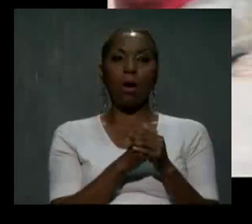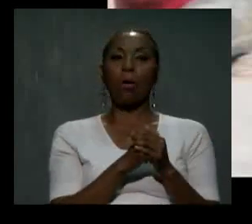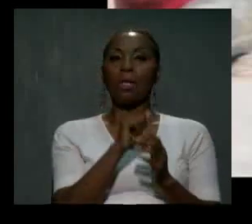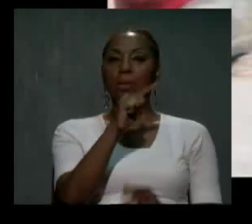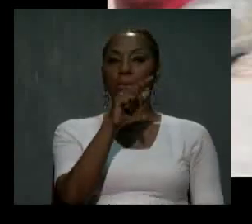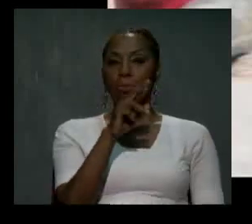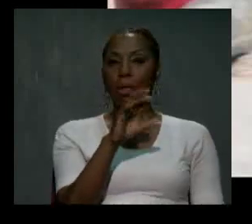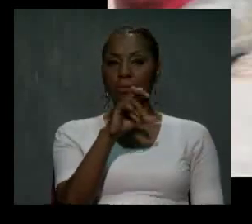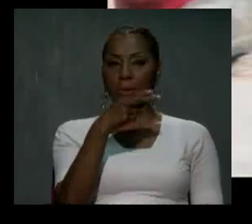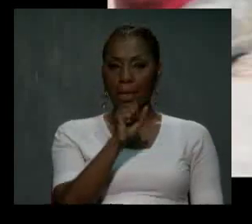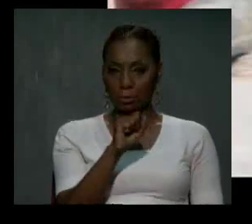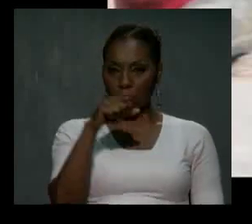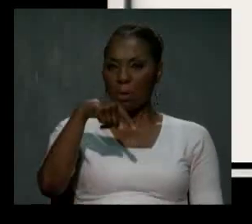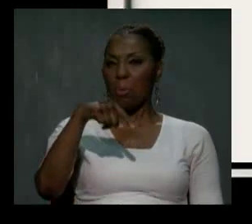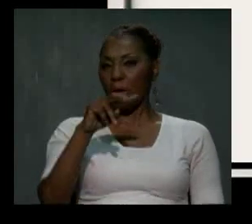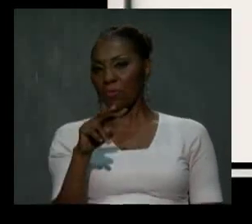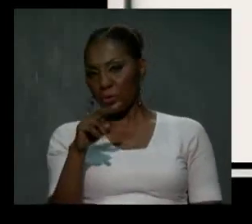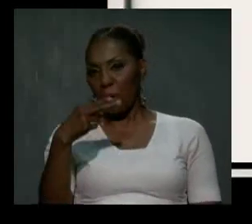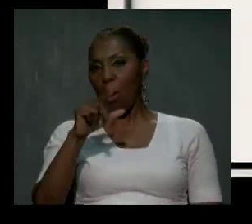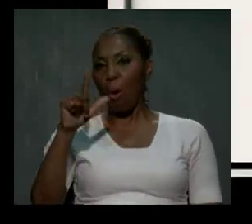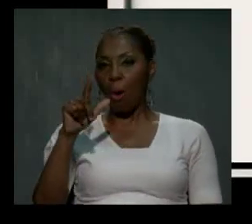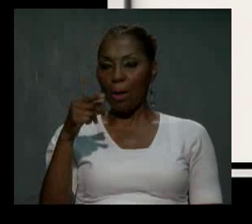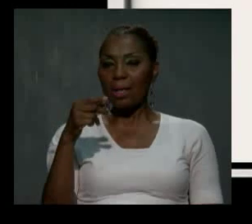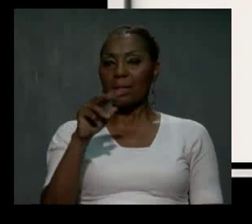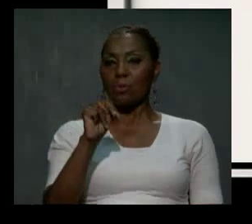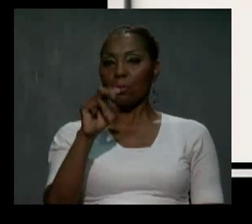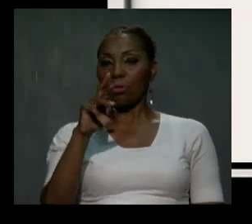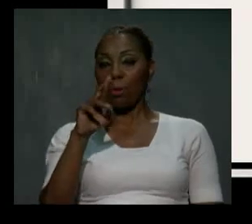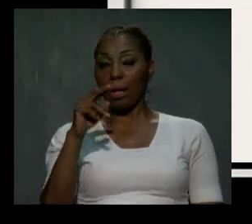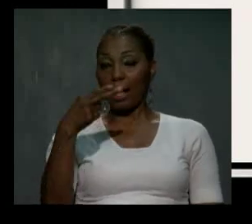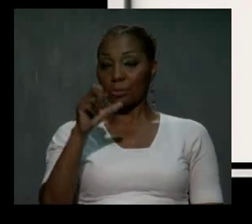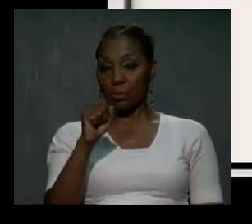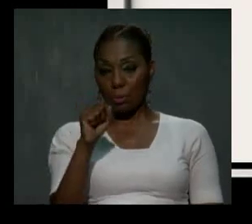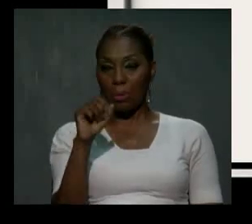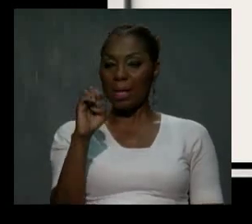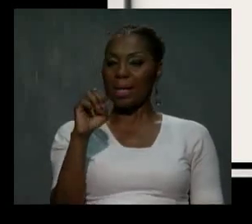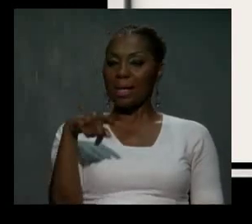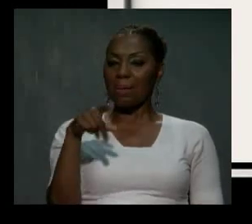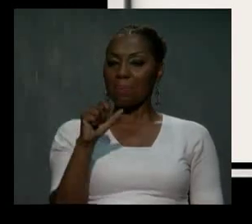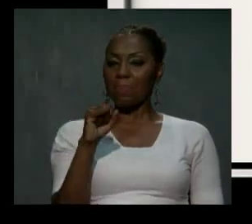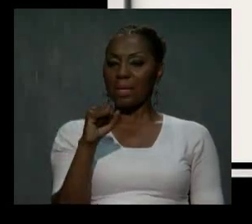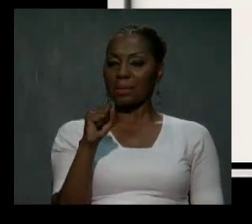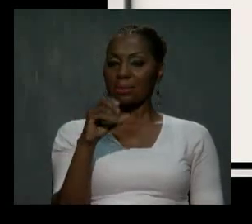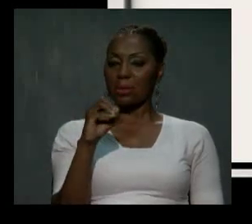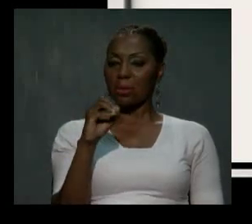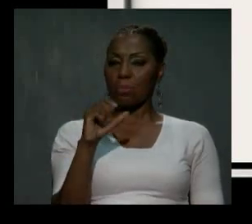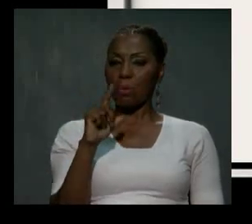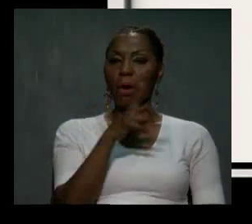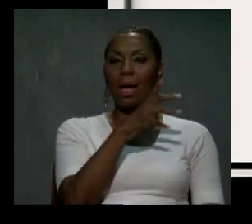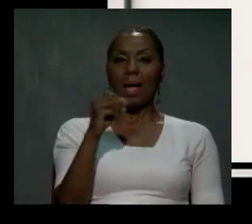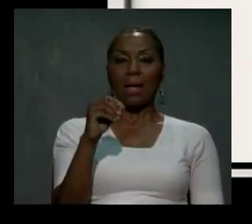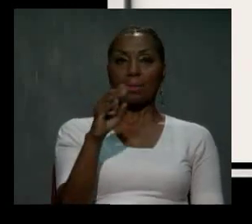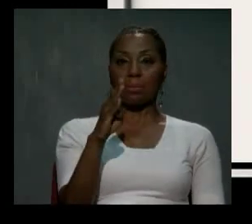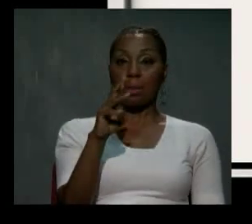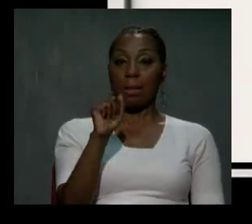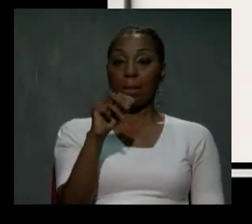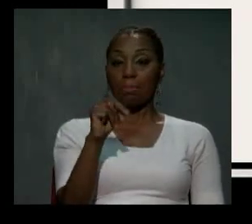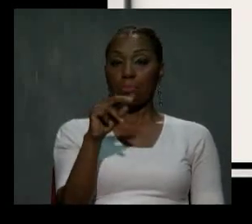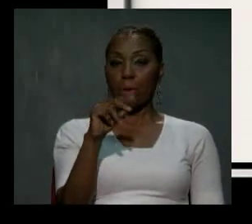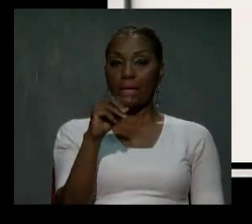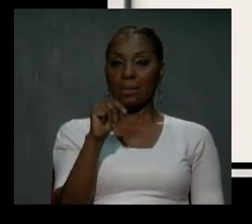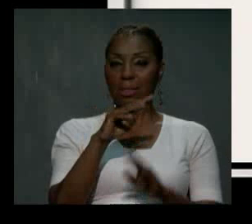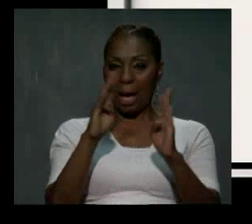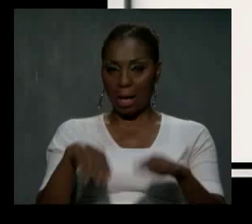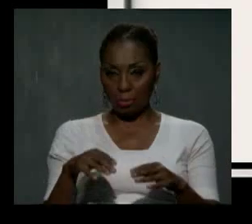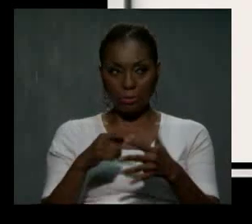High School, Parkview, Hall High, North Little Rock High, Episcopal Collegiate, and Brandon House